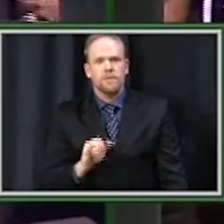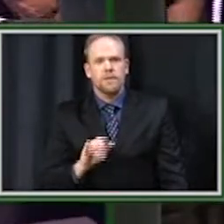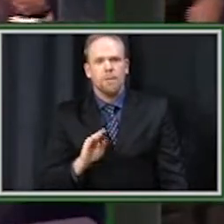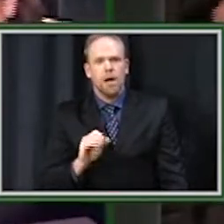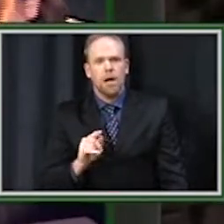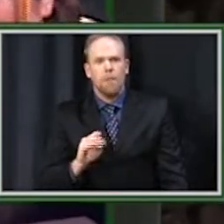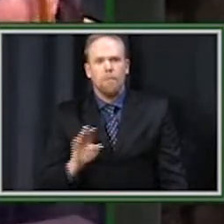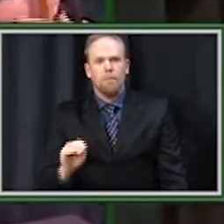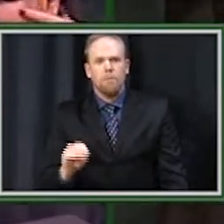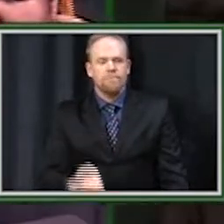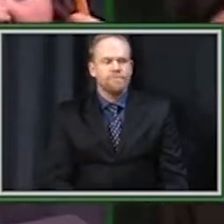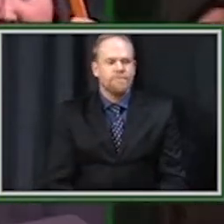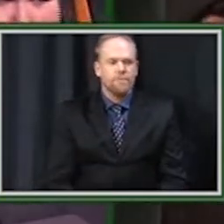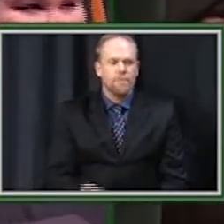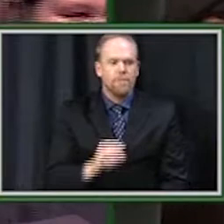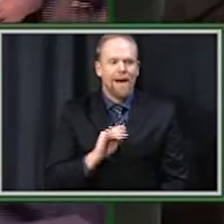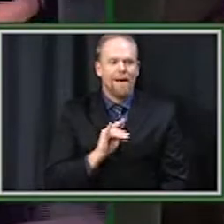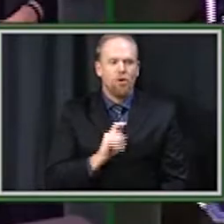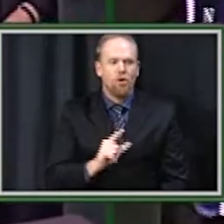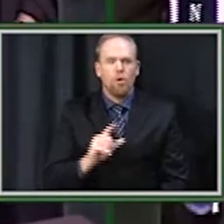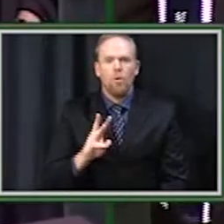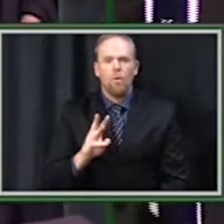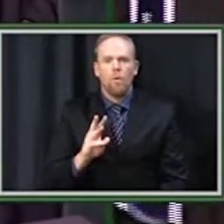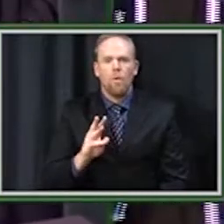Michael Winans.